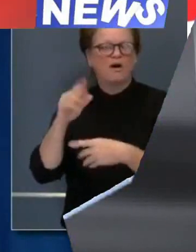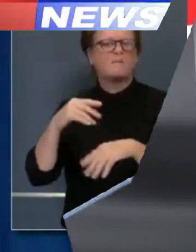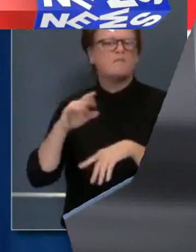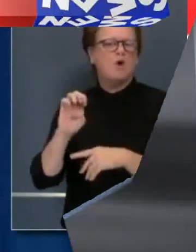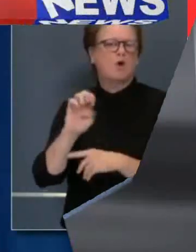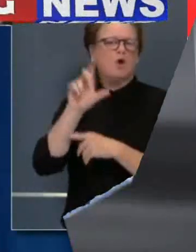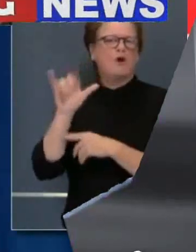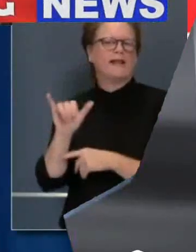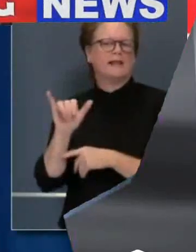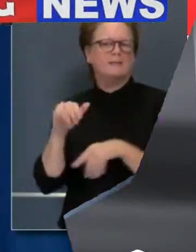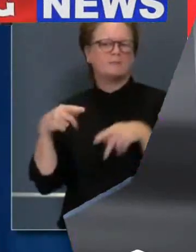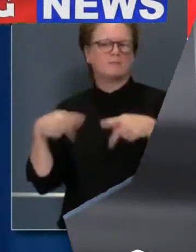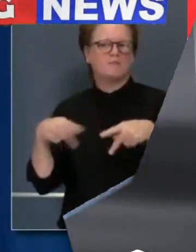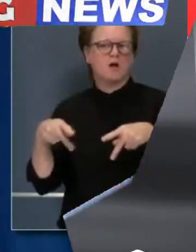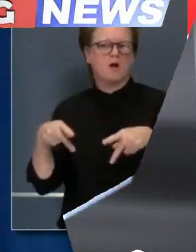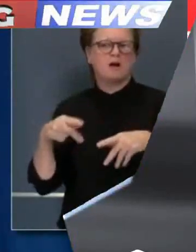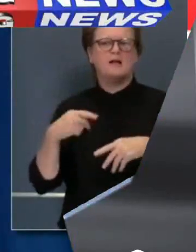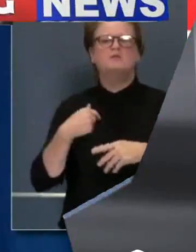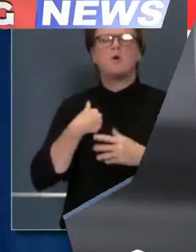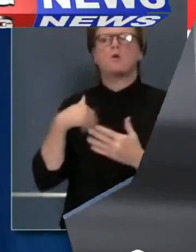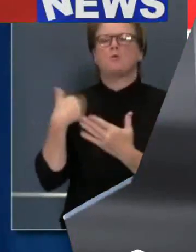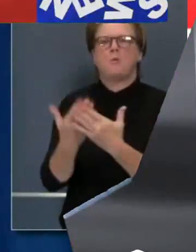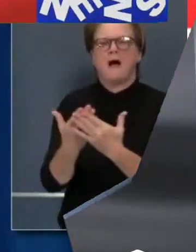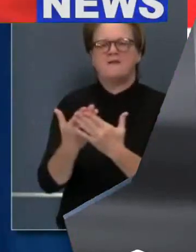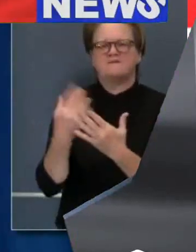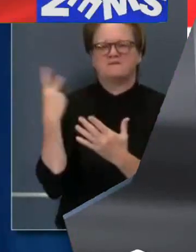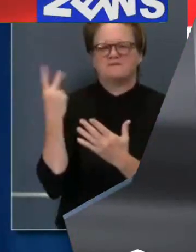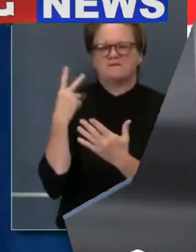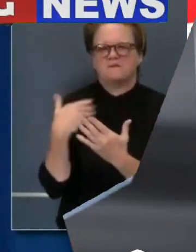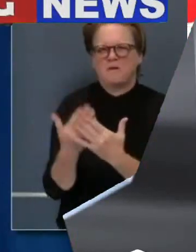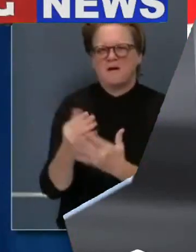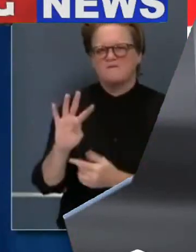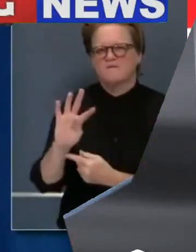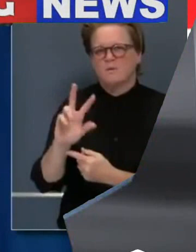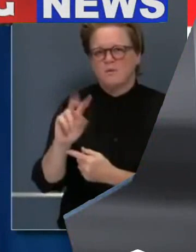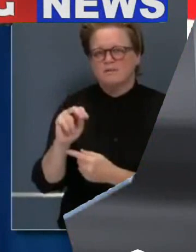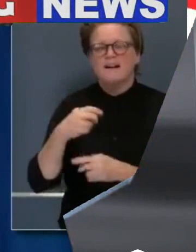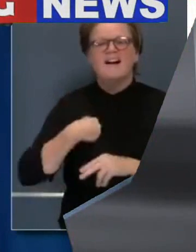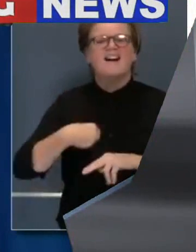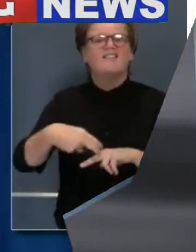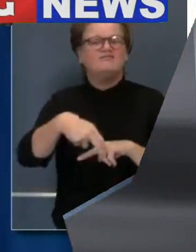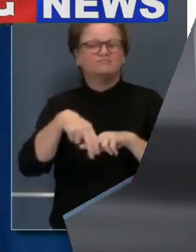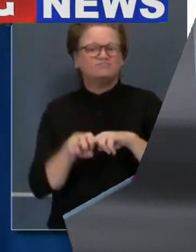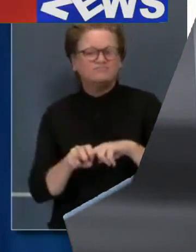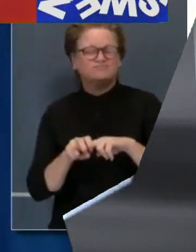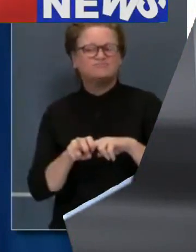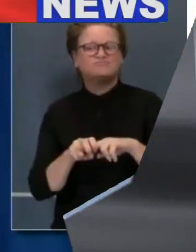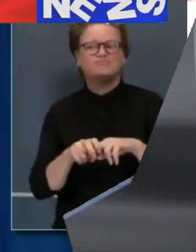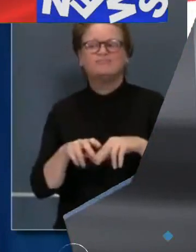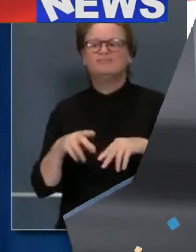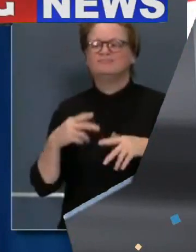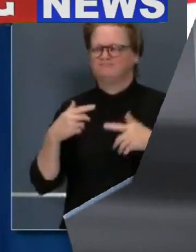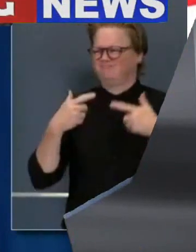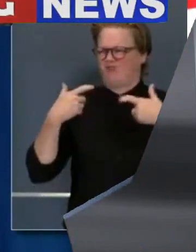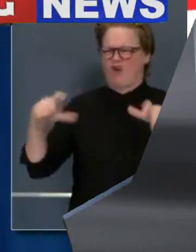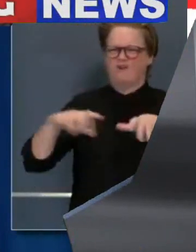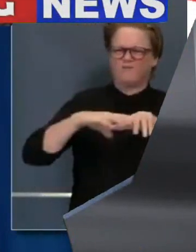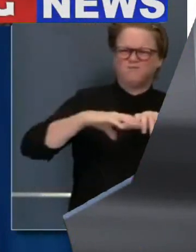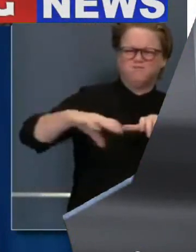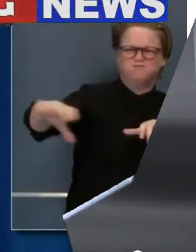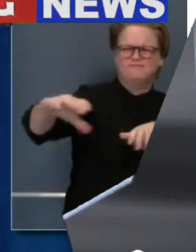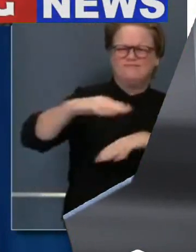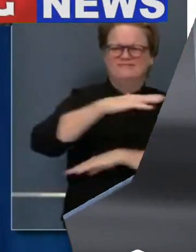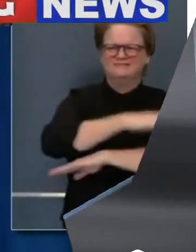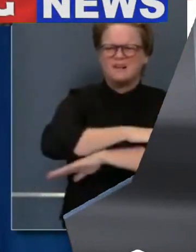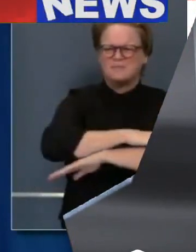there a little bit late at 4:30, and as soon as I sat down at the larger table, I realized it was a little larger group than